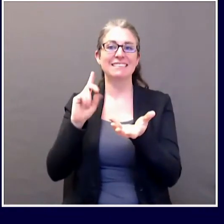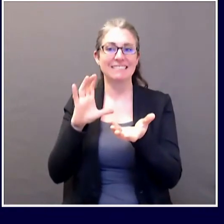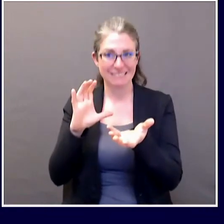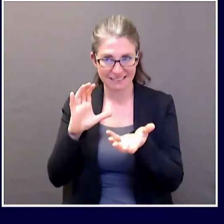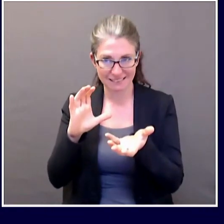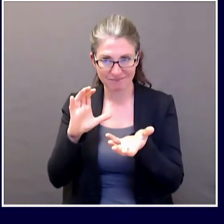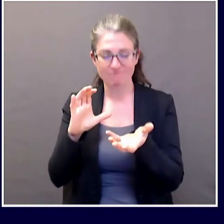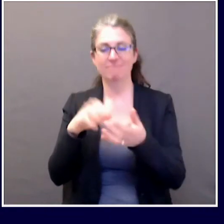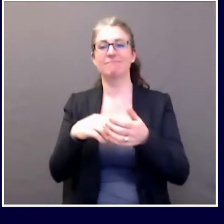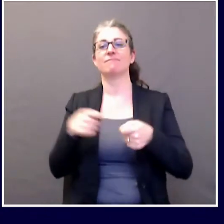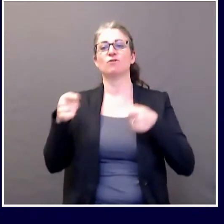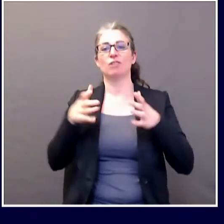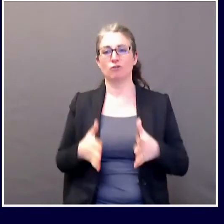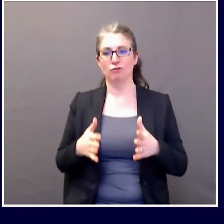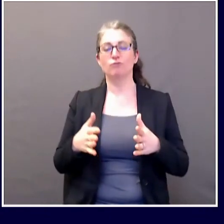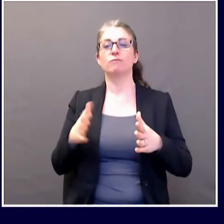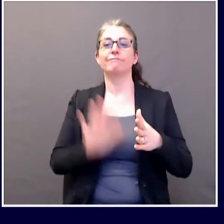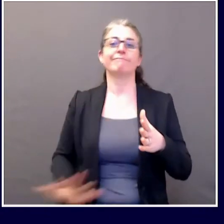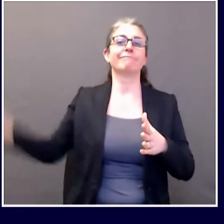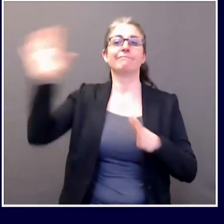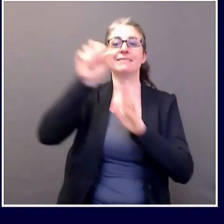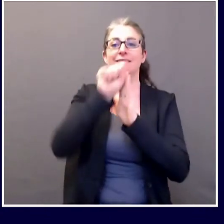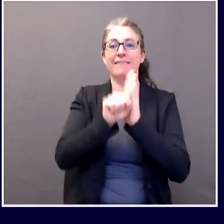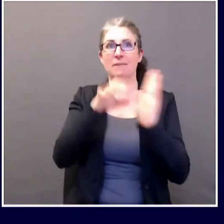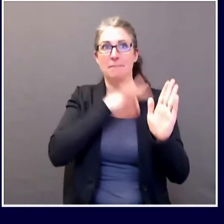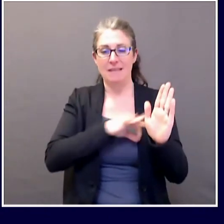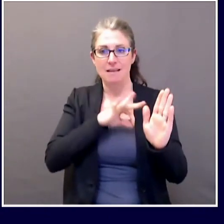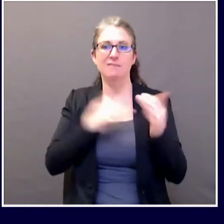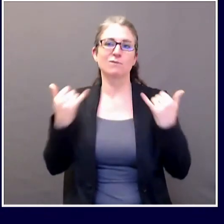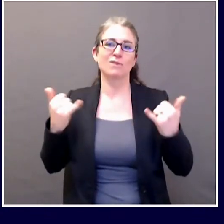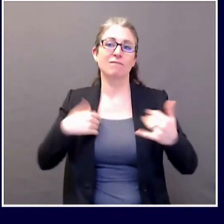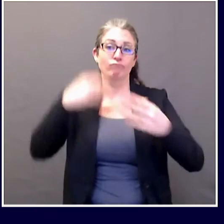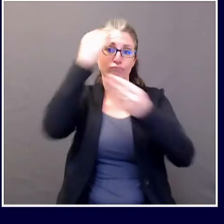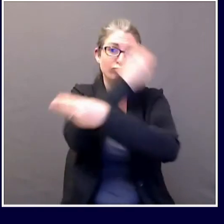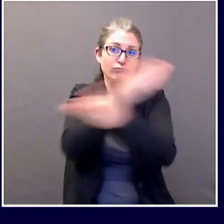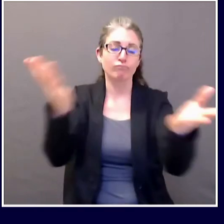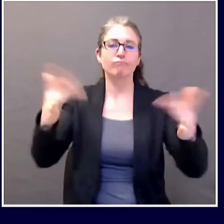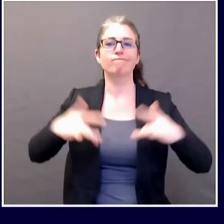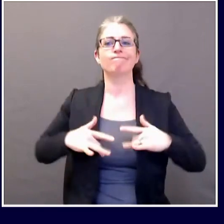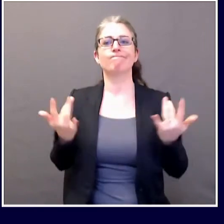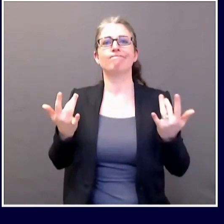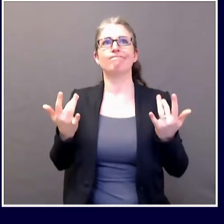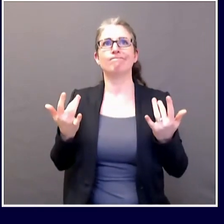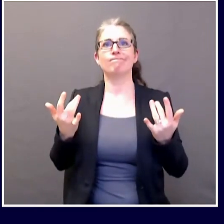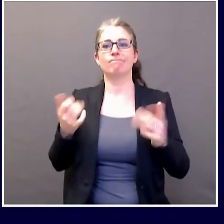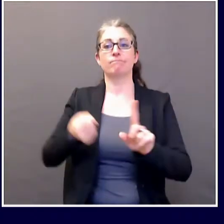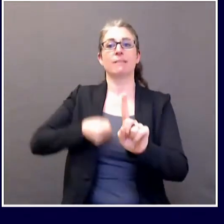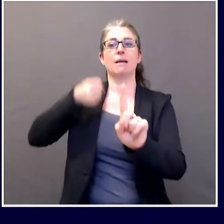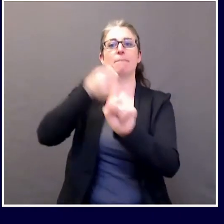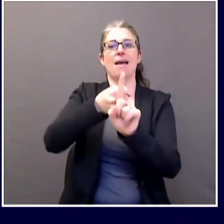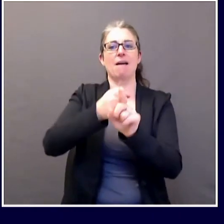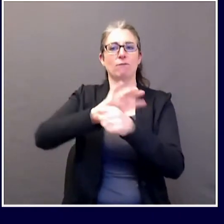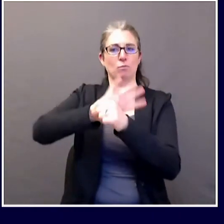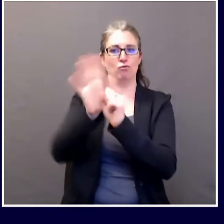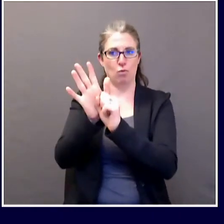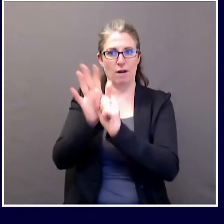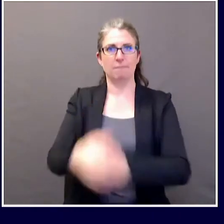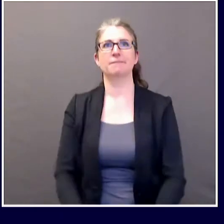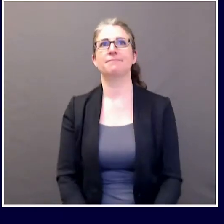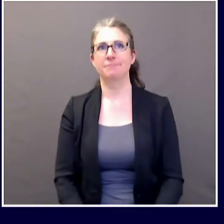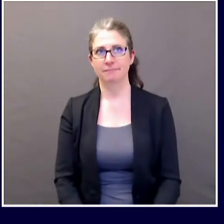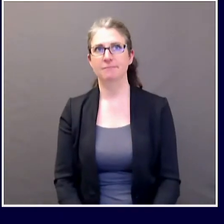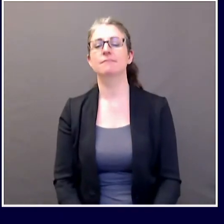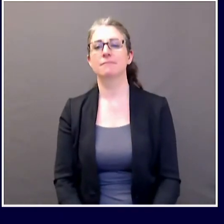Delighted to be able to join everyone this afternoon to talk about where we are with respect to COVID-19 across the state of Maine for